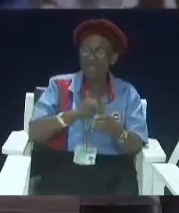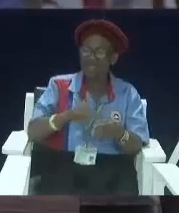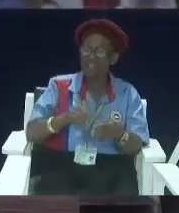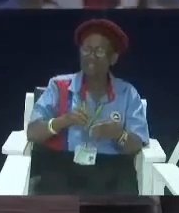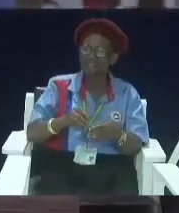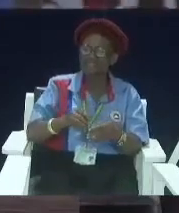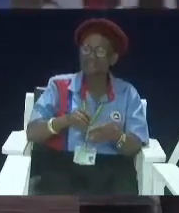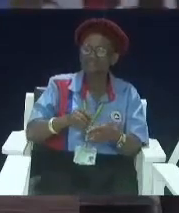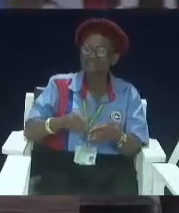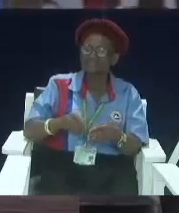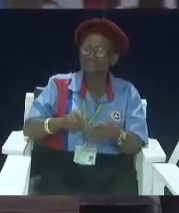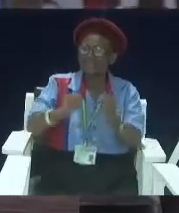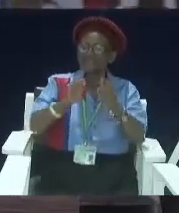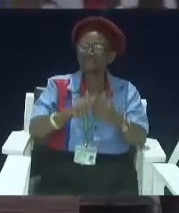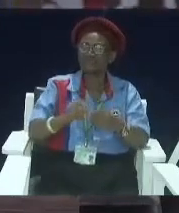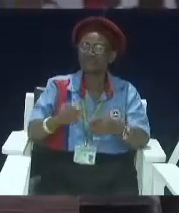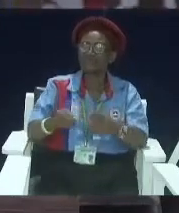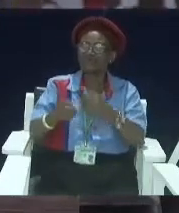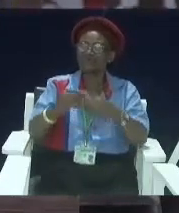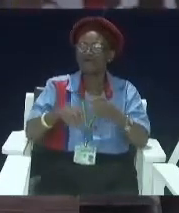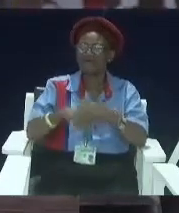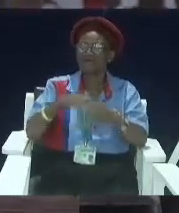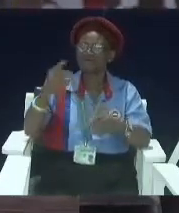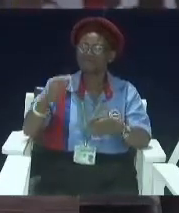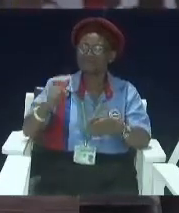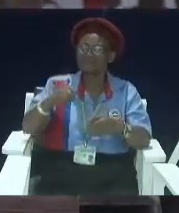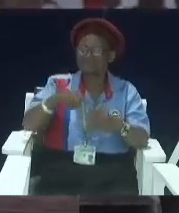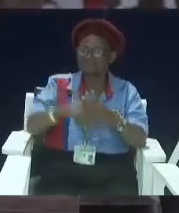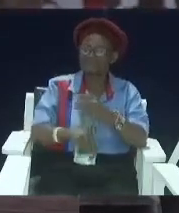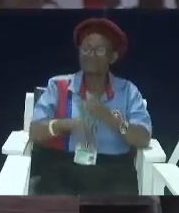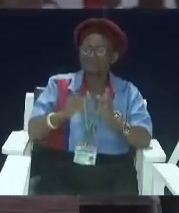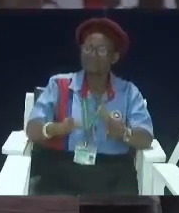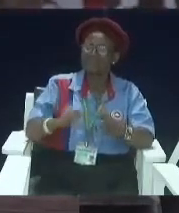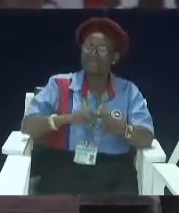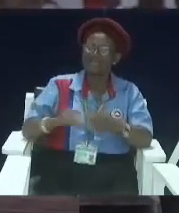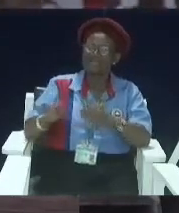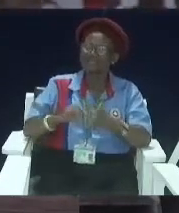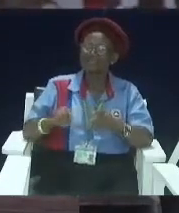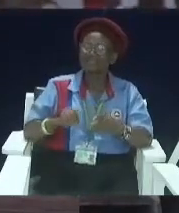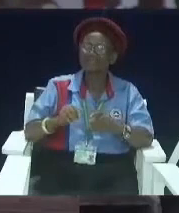And that fellow cried to God. And God heard him